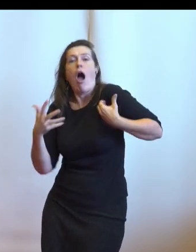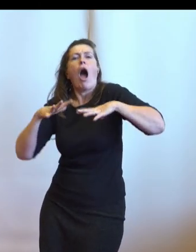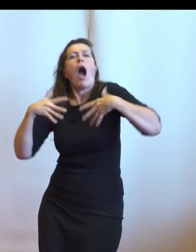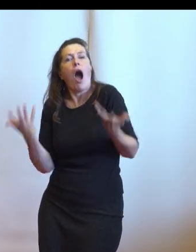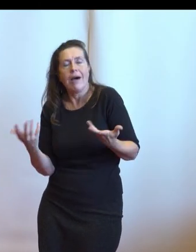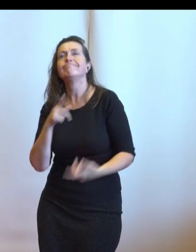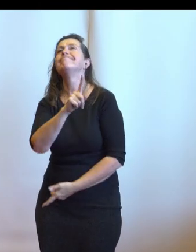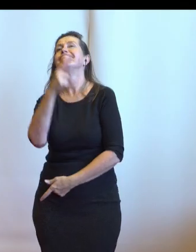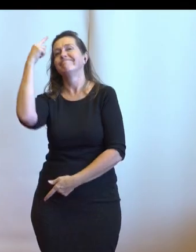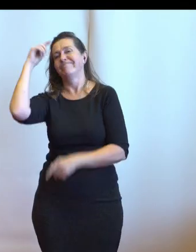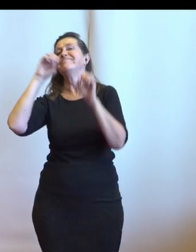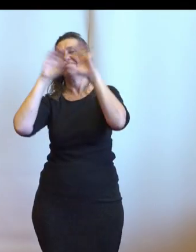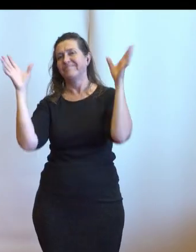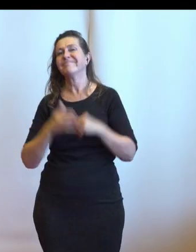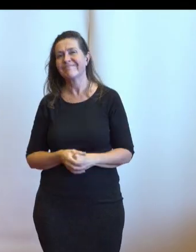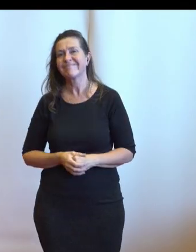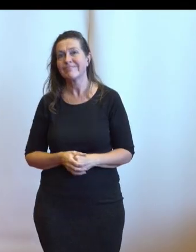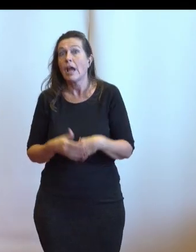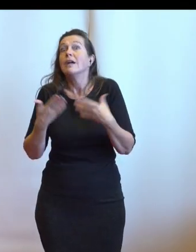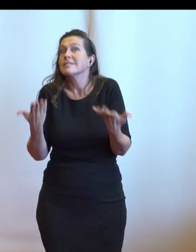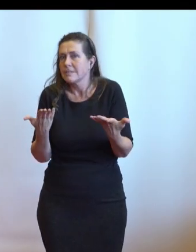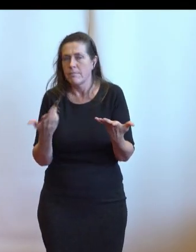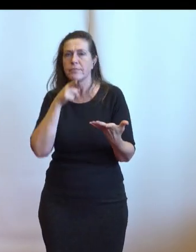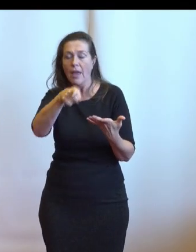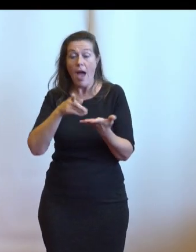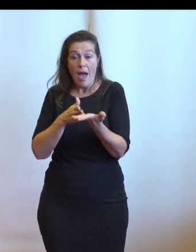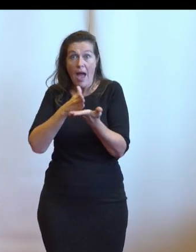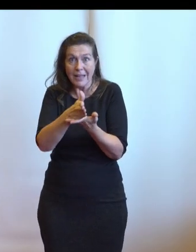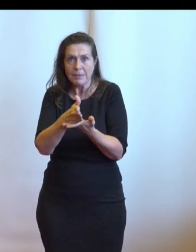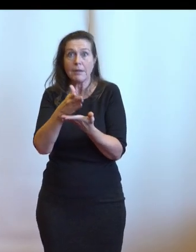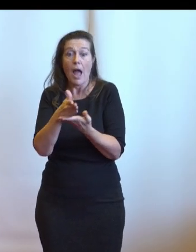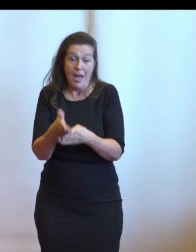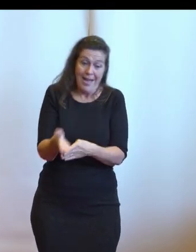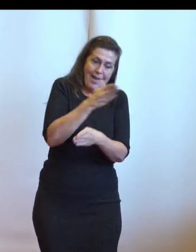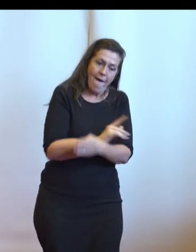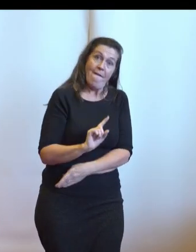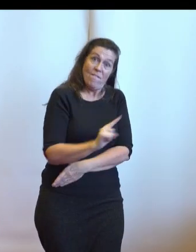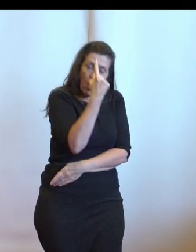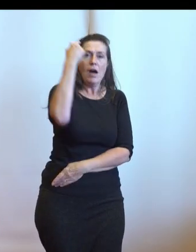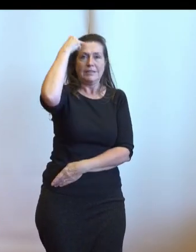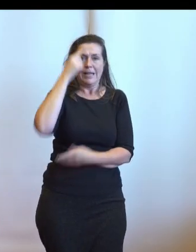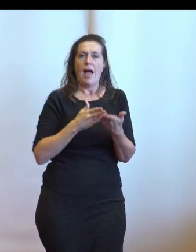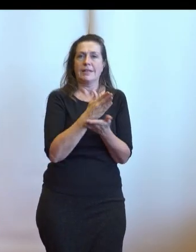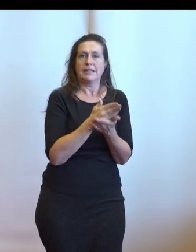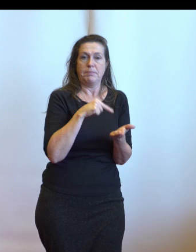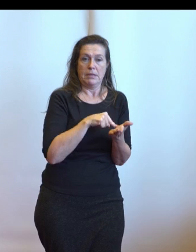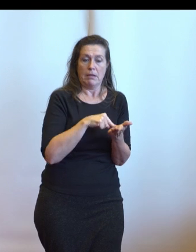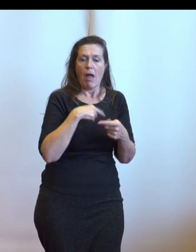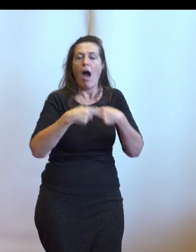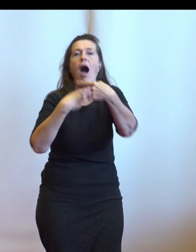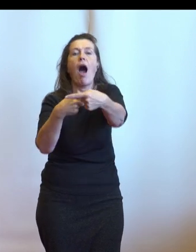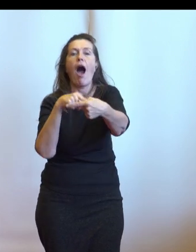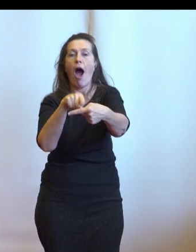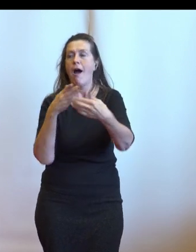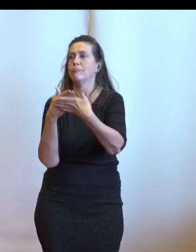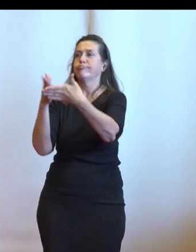Got it. So now what? Thinking about accessibility early saves time, energy and money and leads to better user